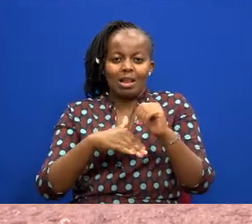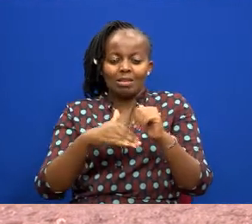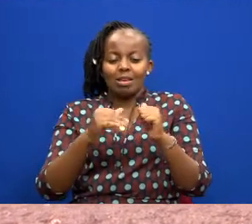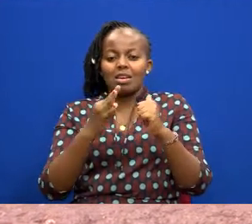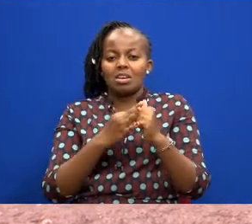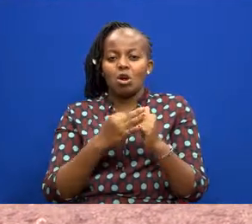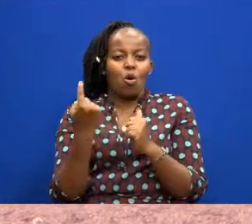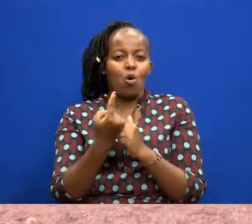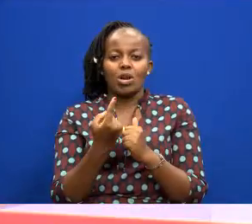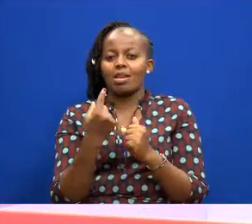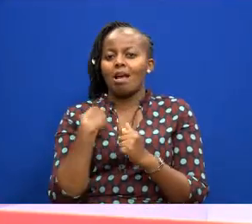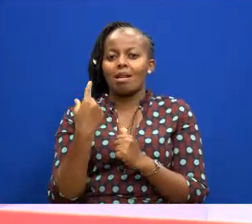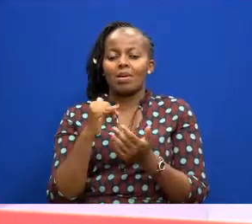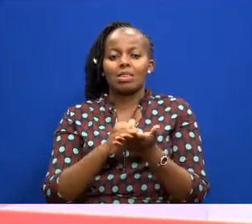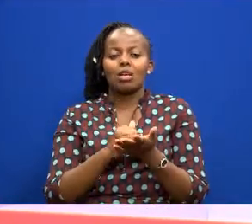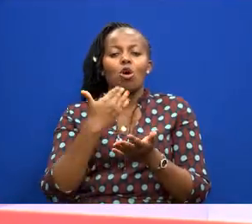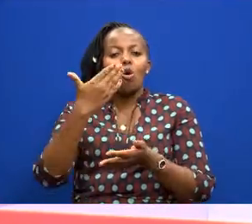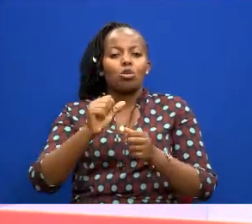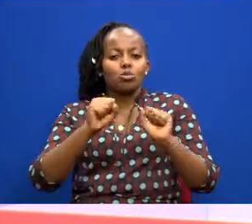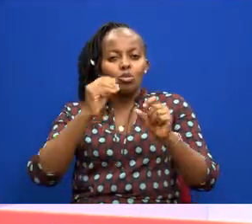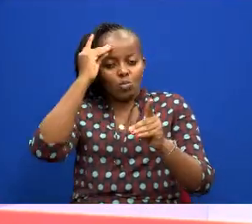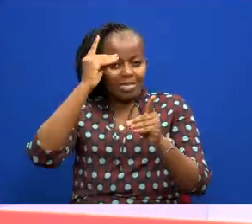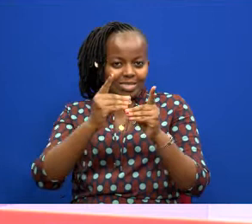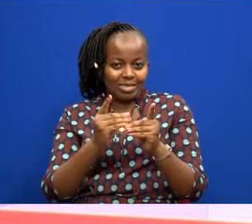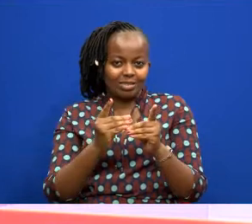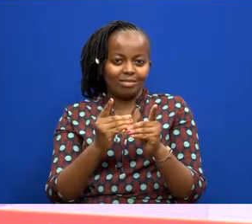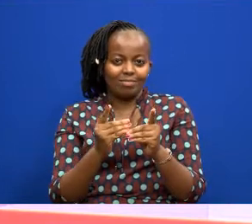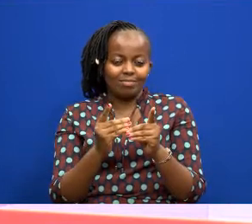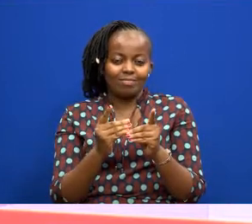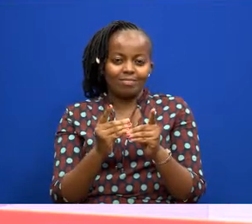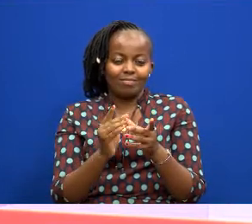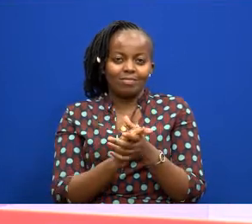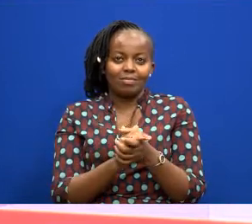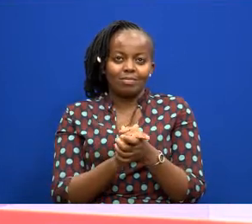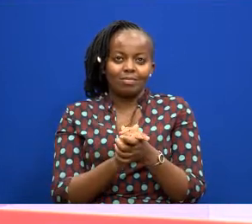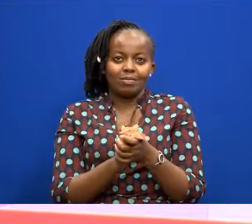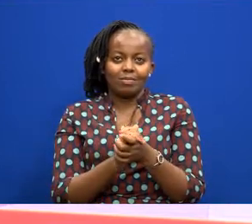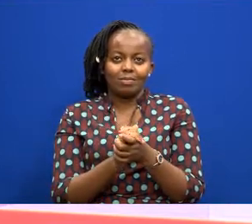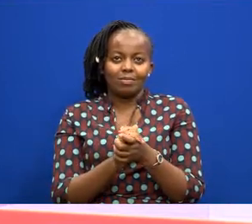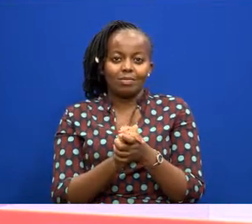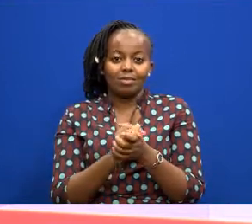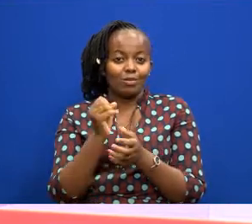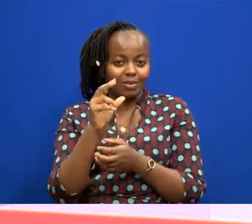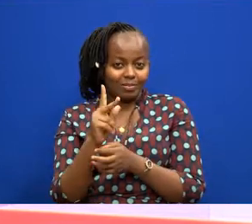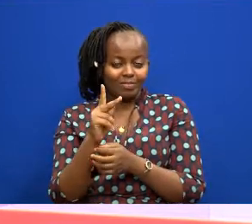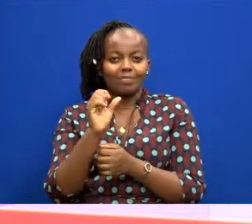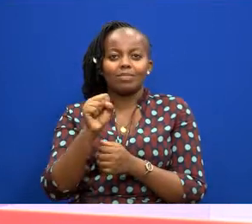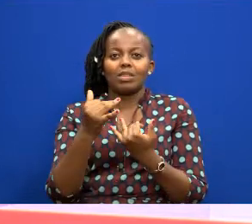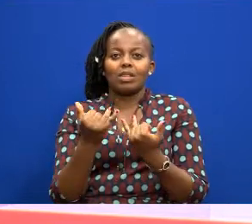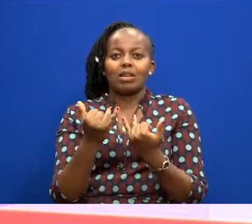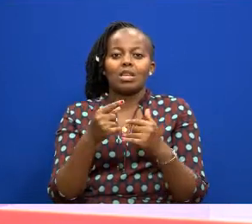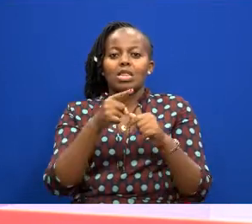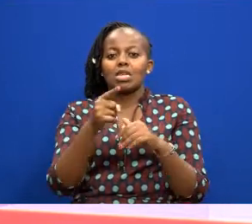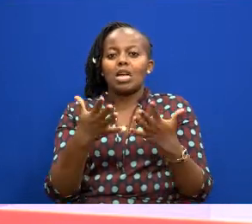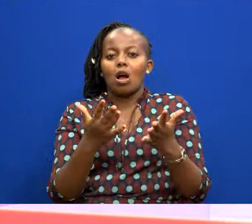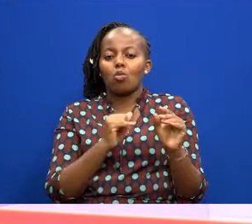number that we can always decide and put it as a rule. Is that fine? Yes. Okay, so this is how the game is